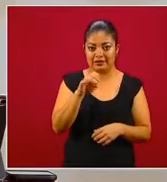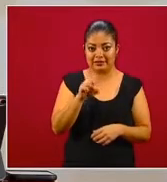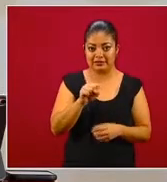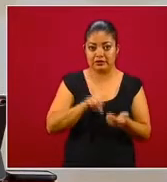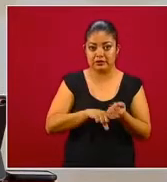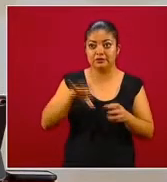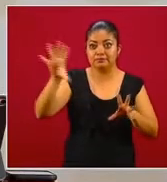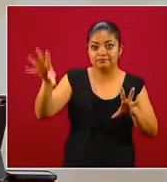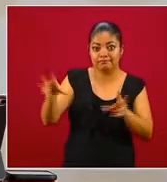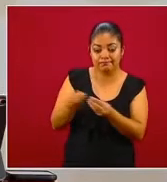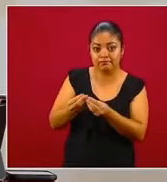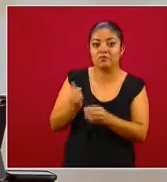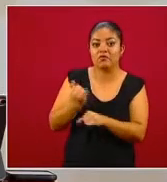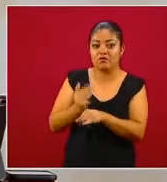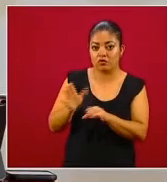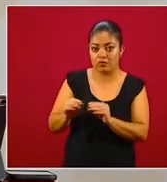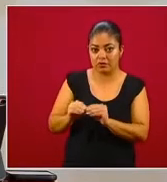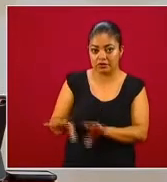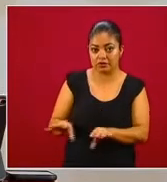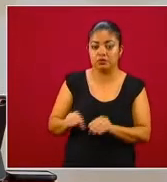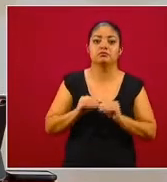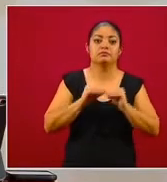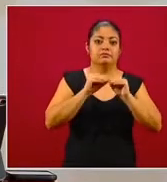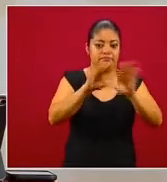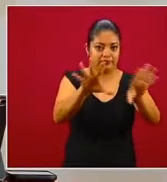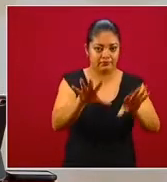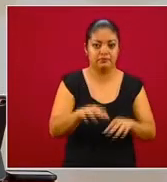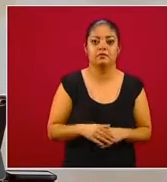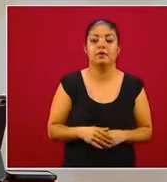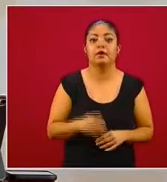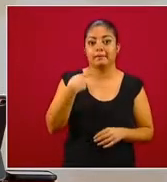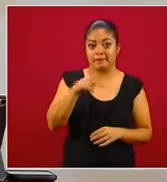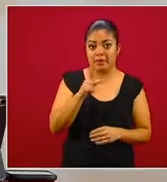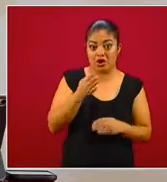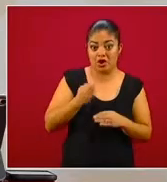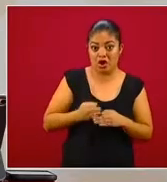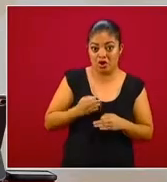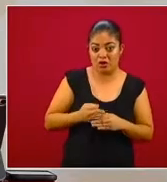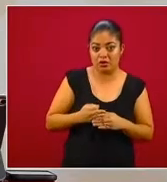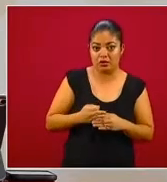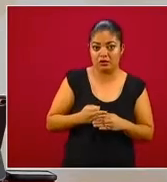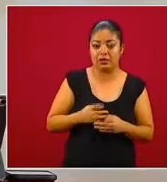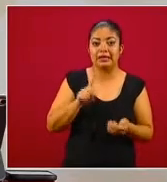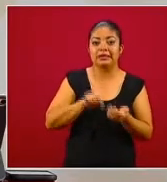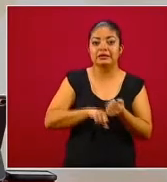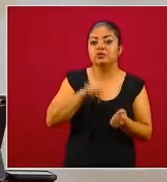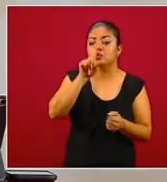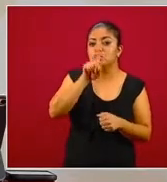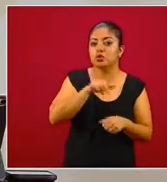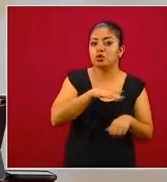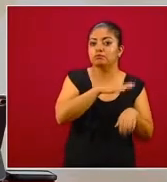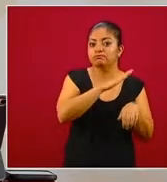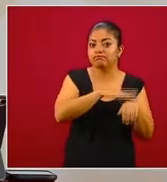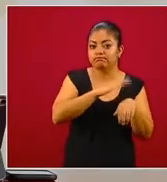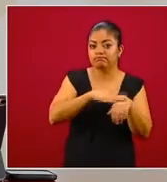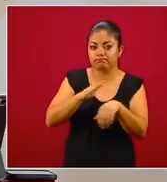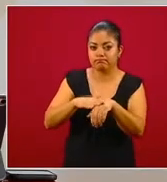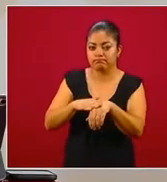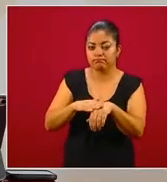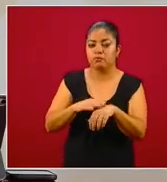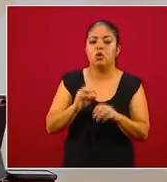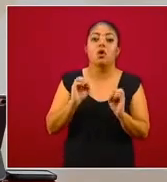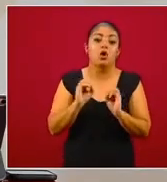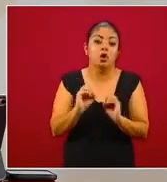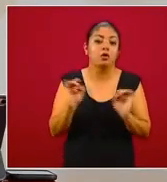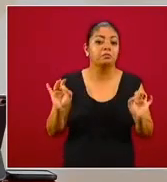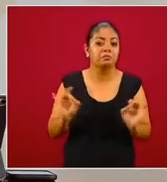la he nueva gets all that información. new information Pero together for us. apreciativamente But what notamos we have que been able to con solo observe haber is that just anunciado having o announced coincidente